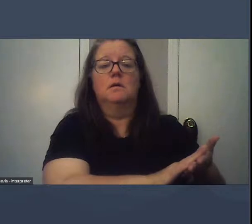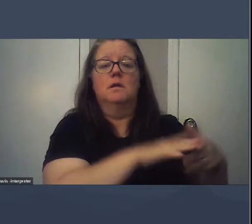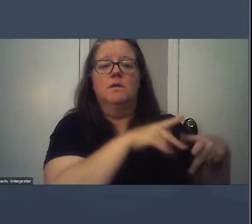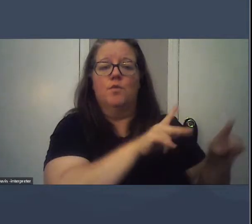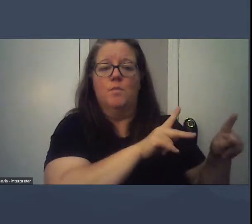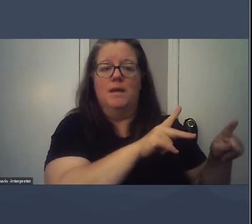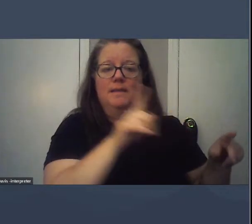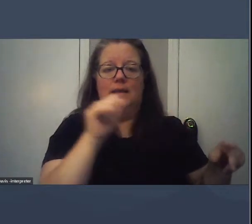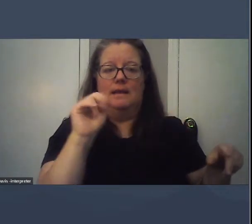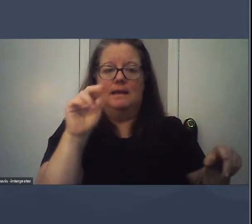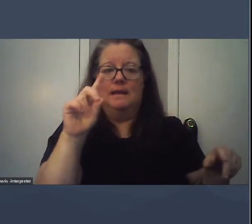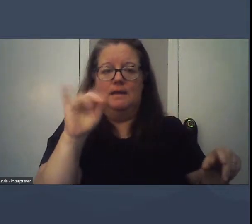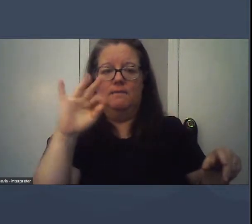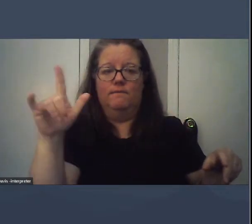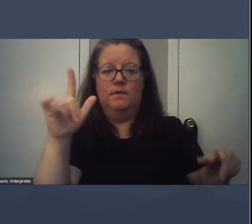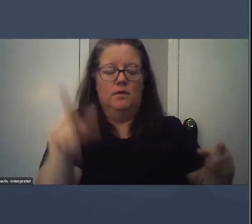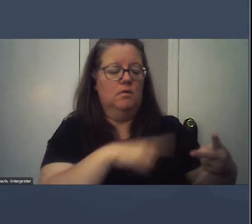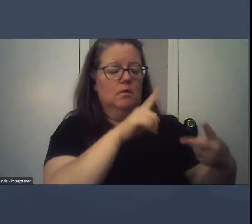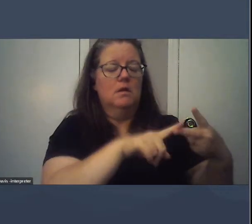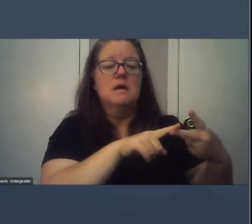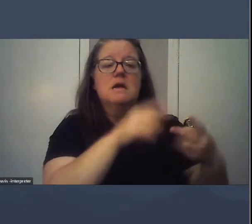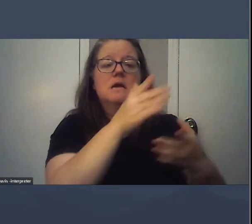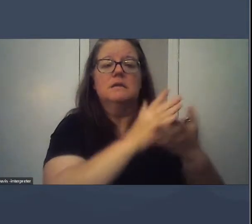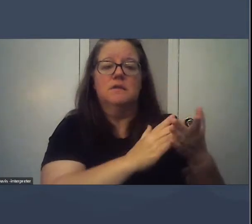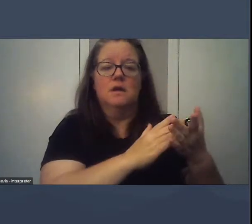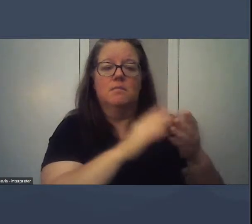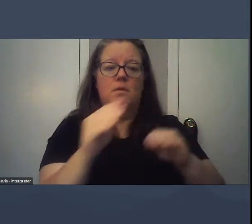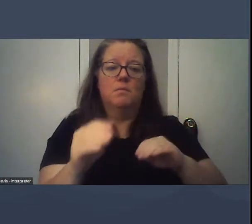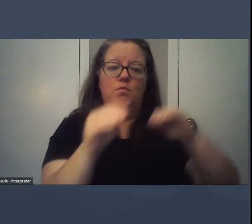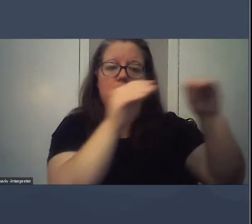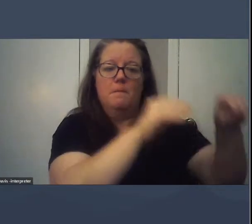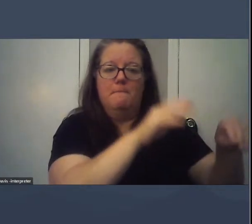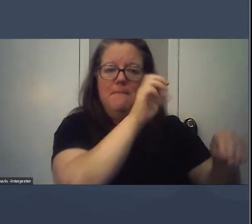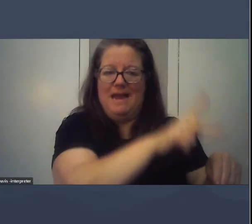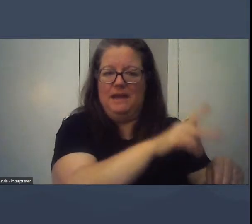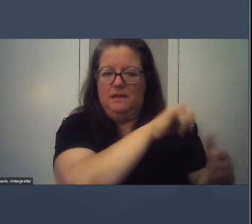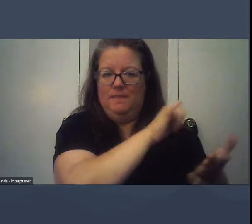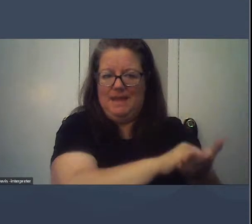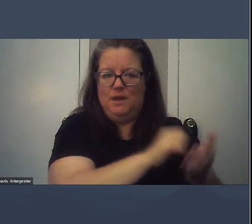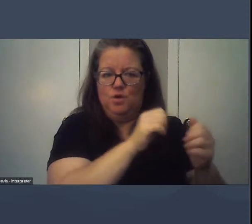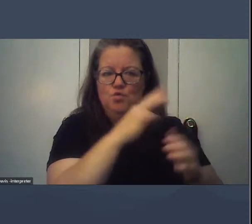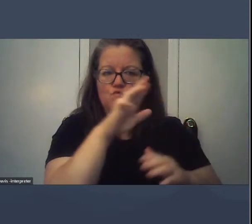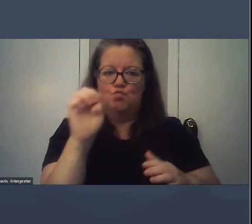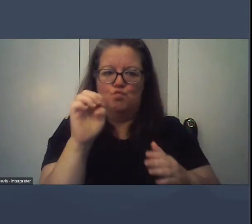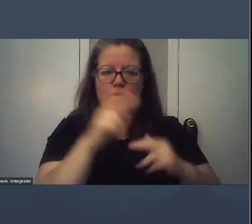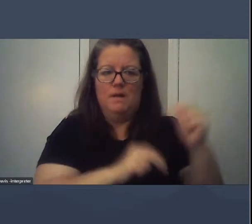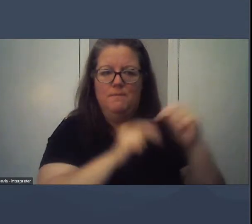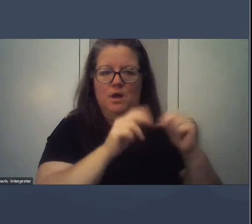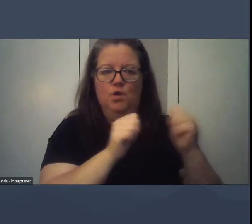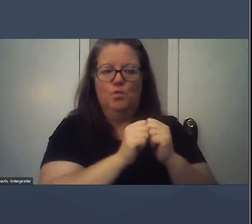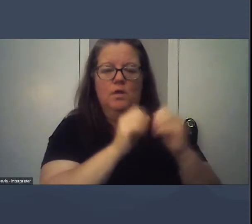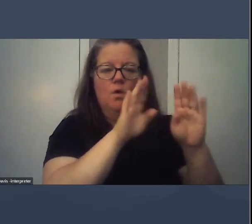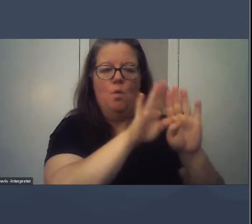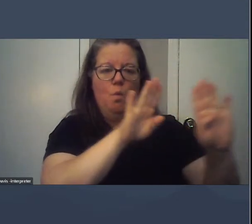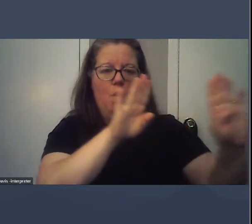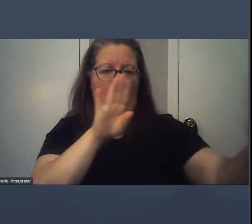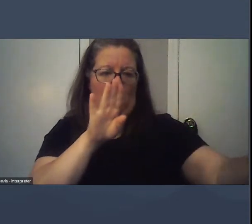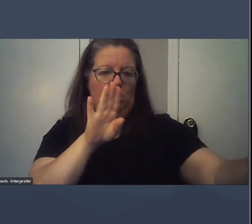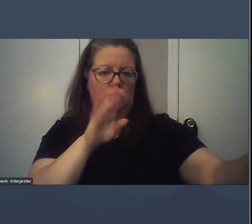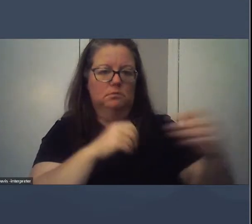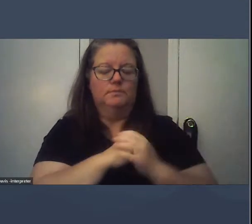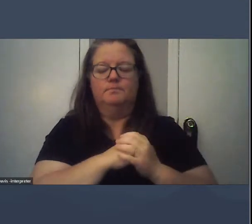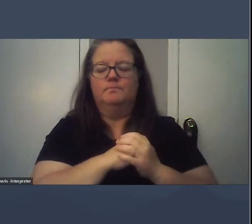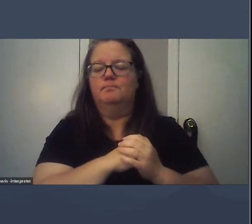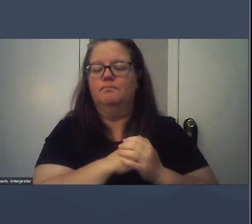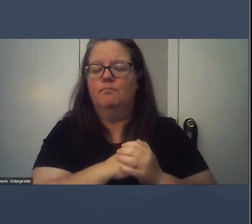then there was some that was placed back into the actual cell as it was rebuilt with a containment wall, et cetera, et cetera. Okay. Kind of complicated,